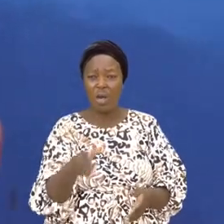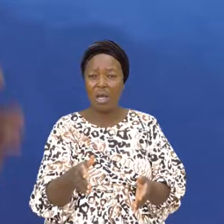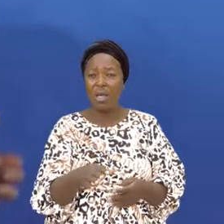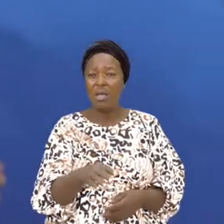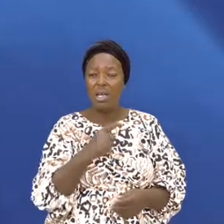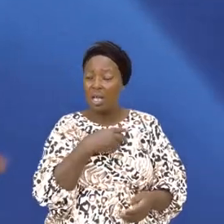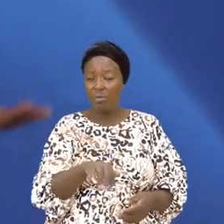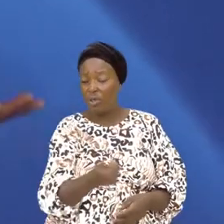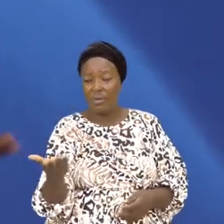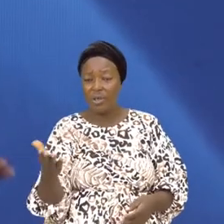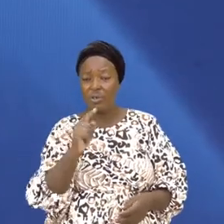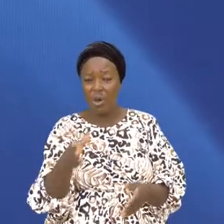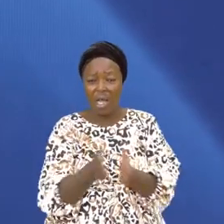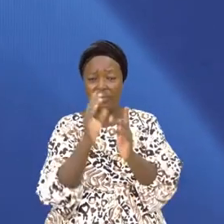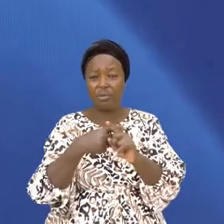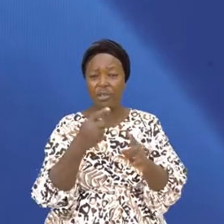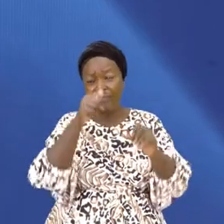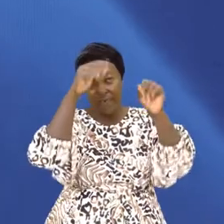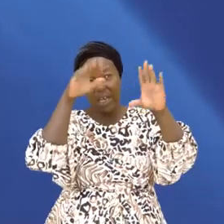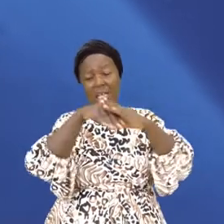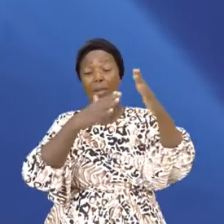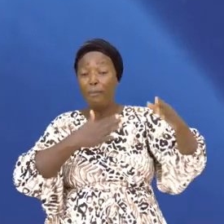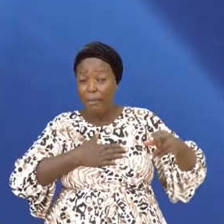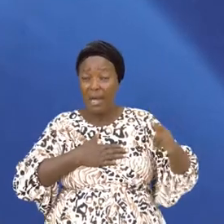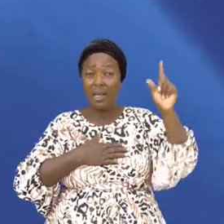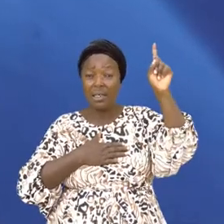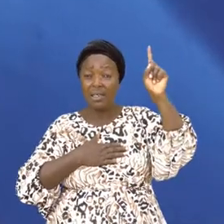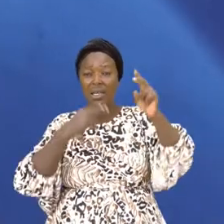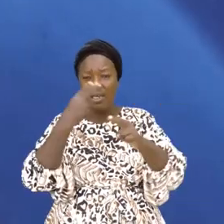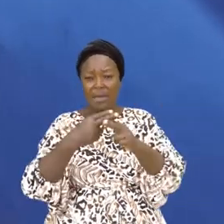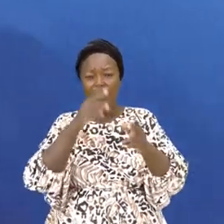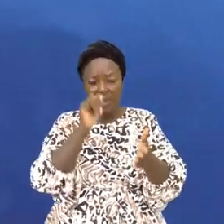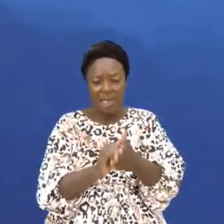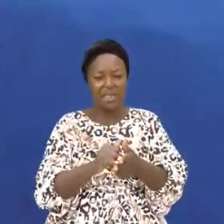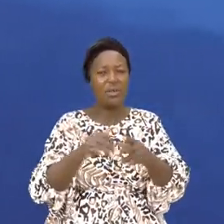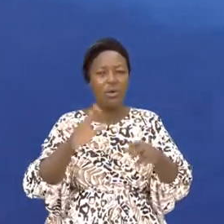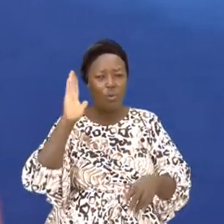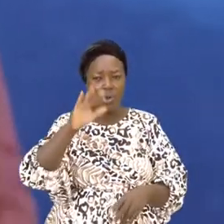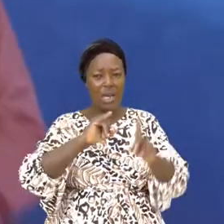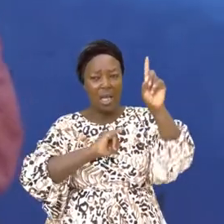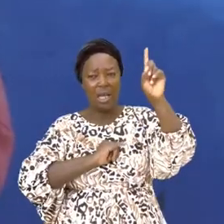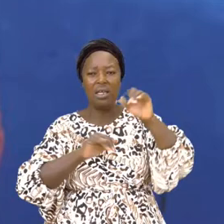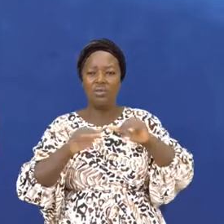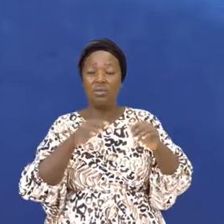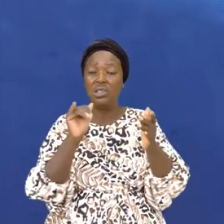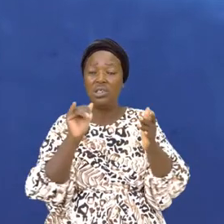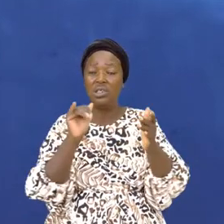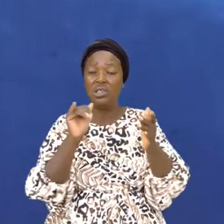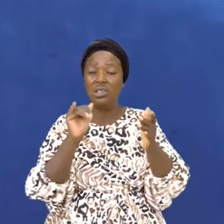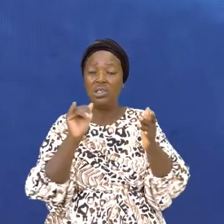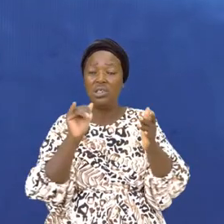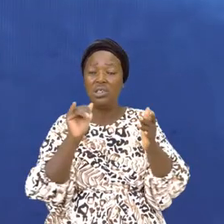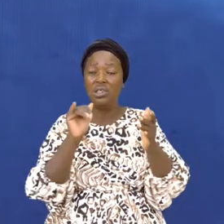the Father in my name, that will I do, that the Father may be